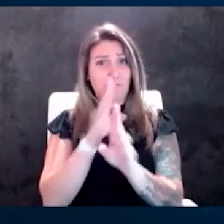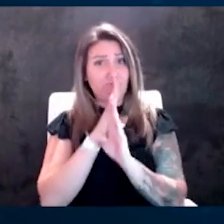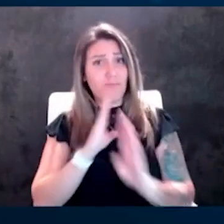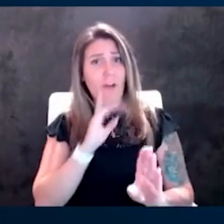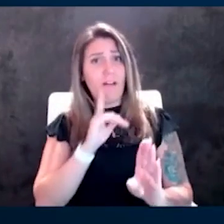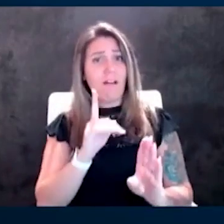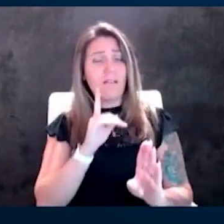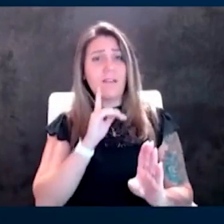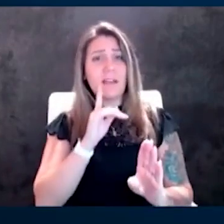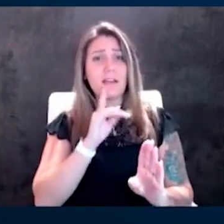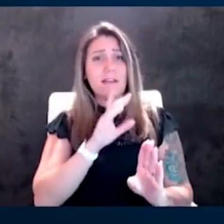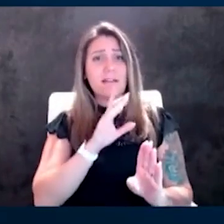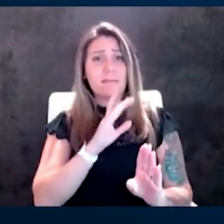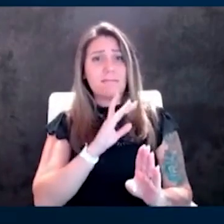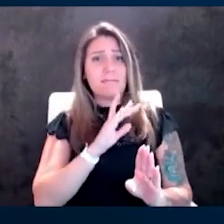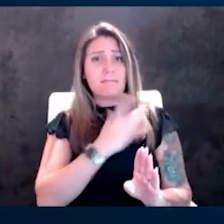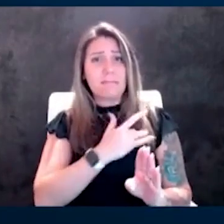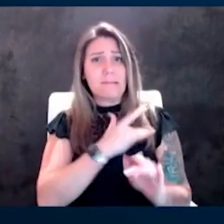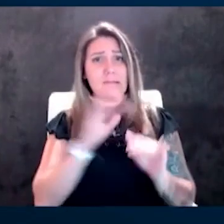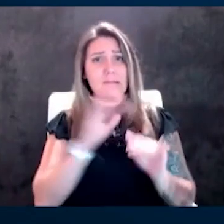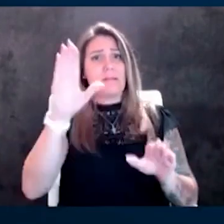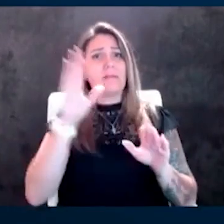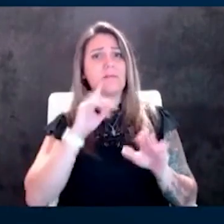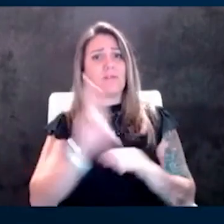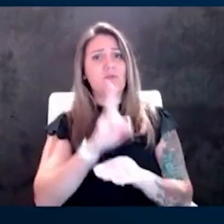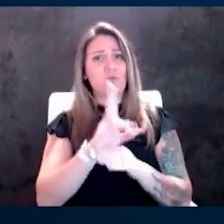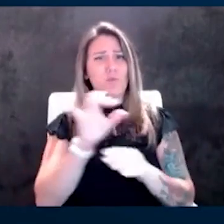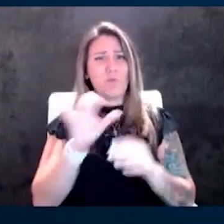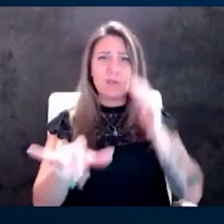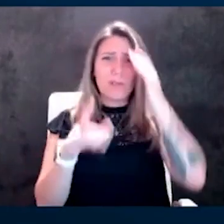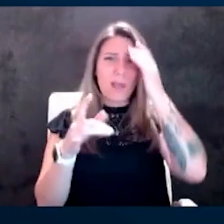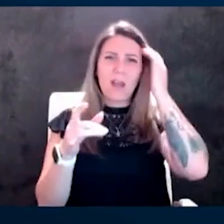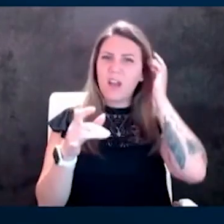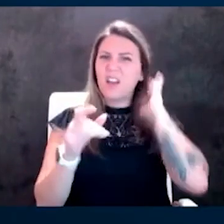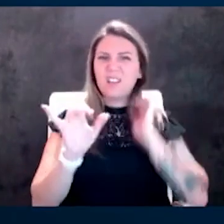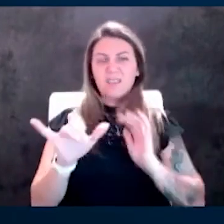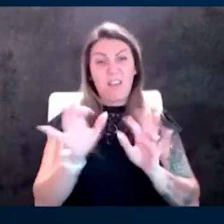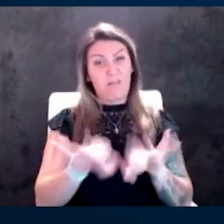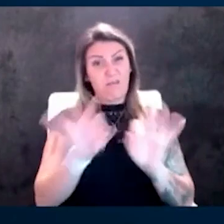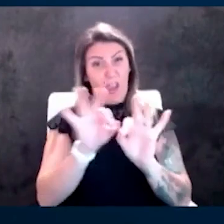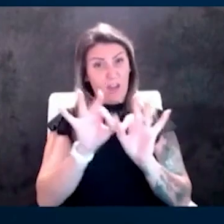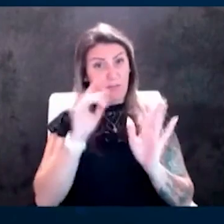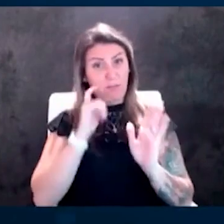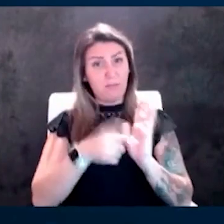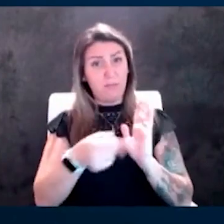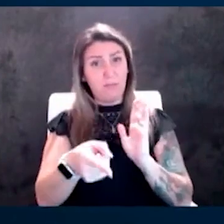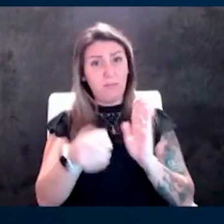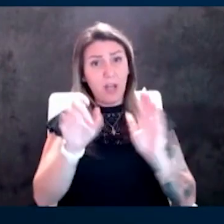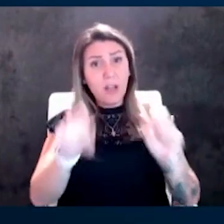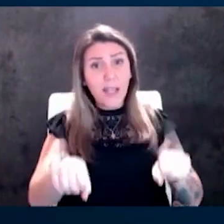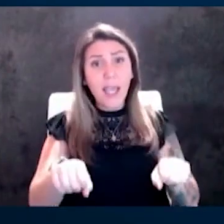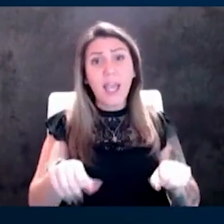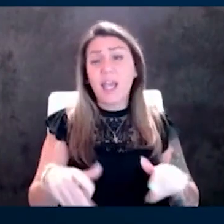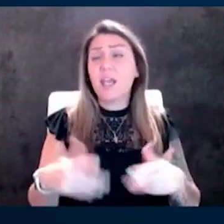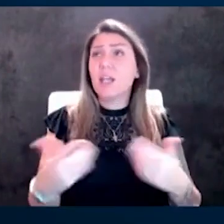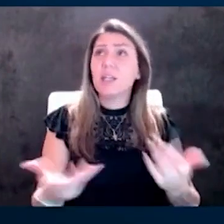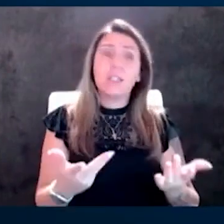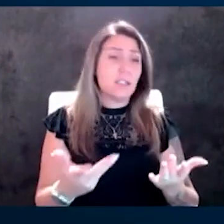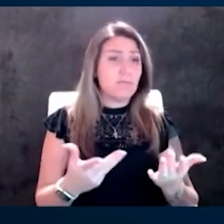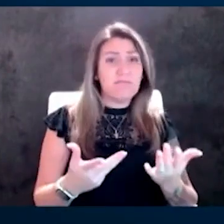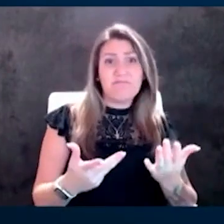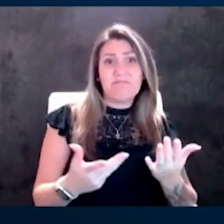test now? Is this a viable indicator as to whether or not that you are immune to